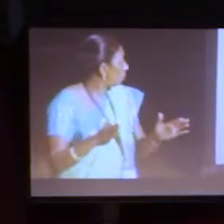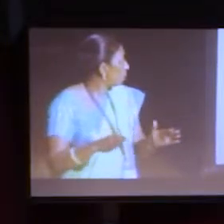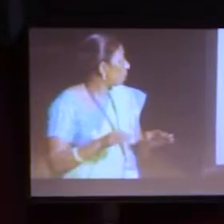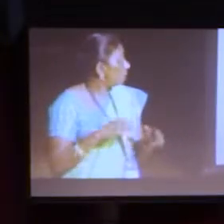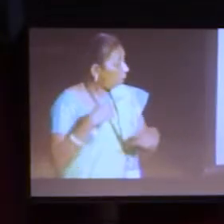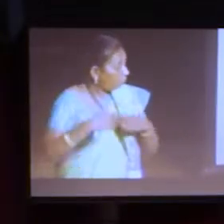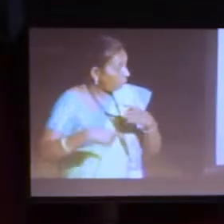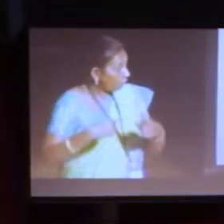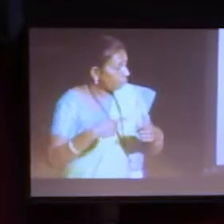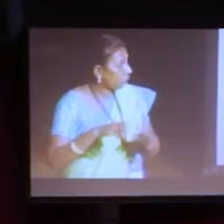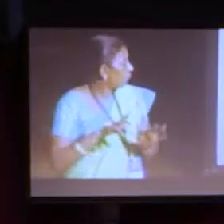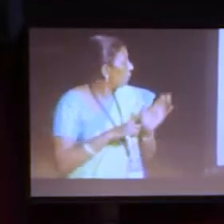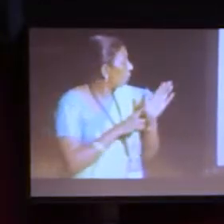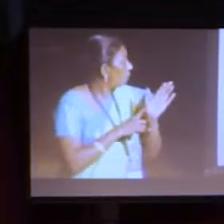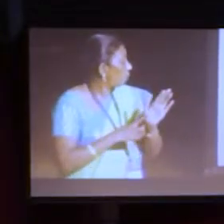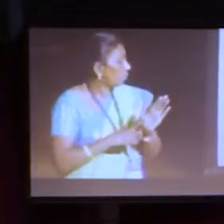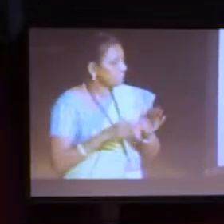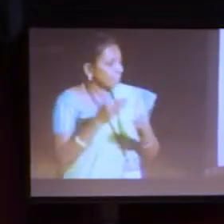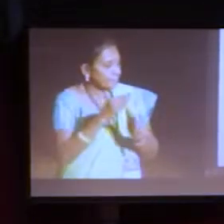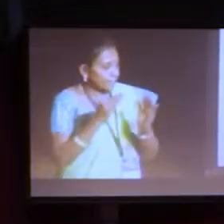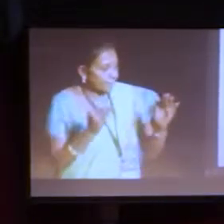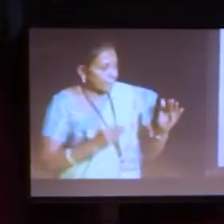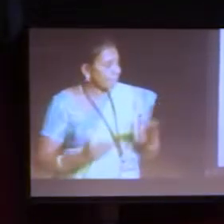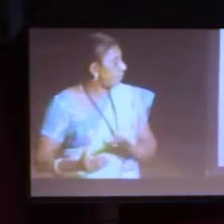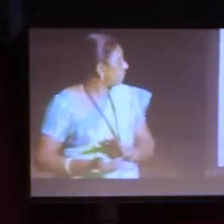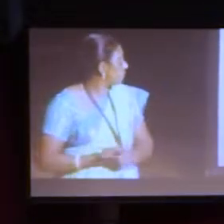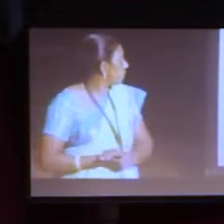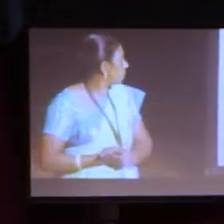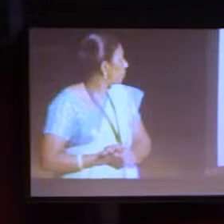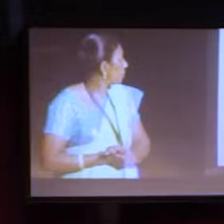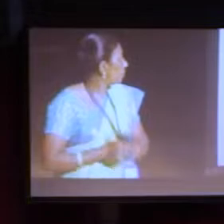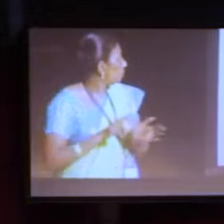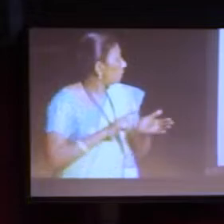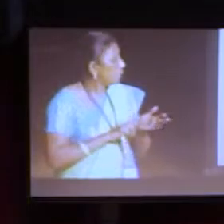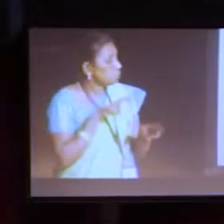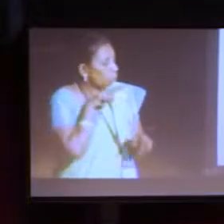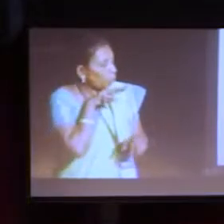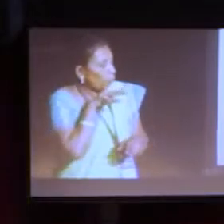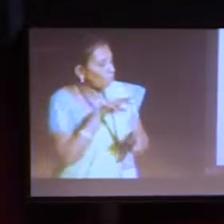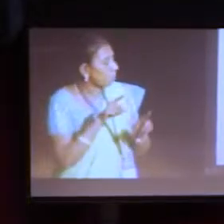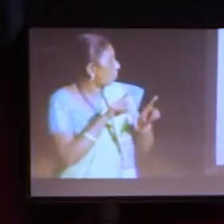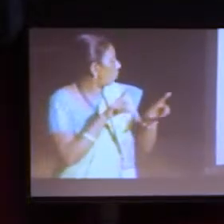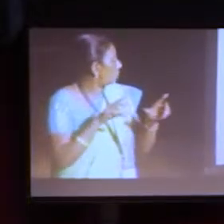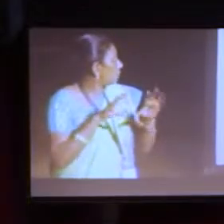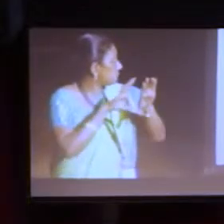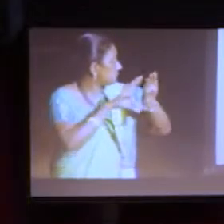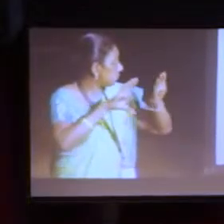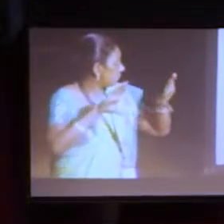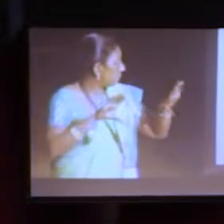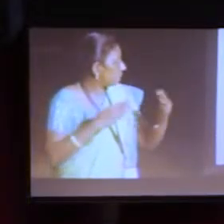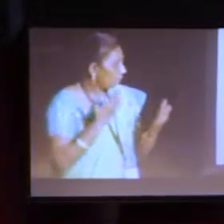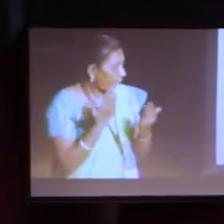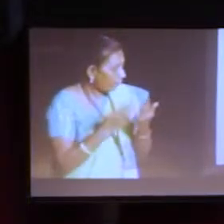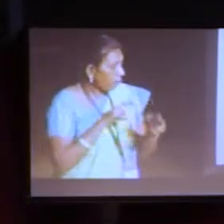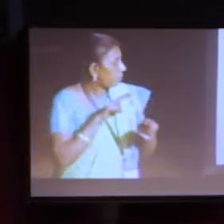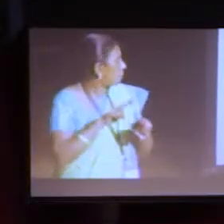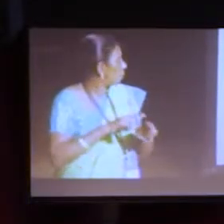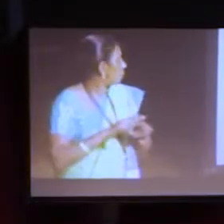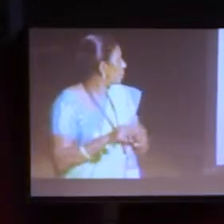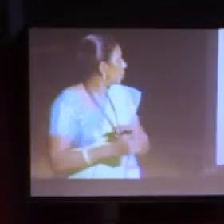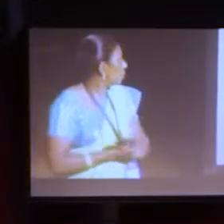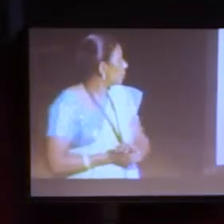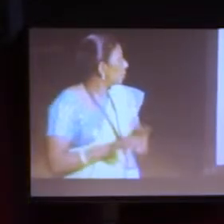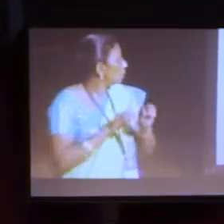that's everything from focus settings to natural voices for screen reader users for blind and low vision,